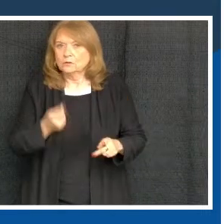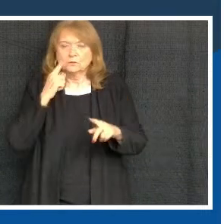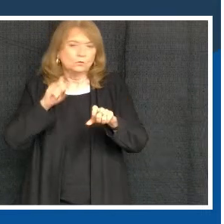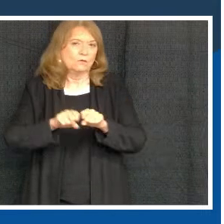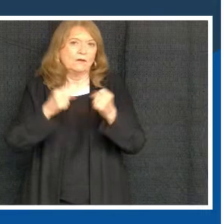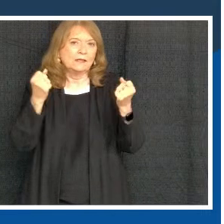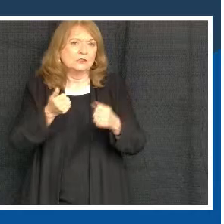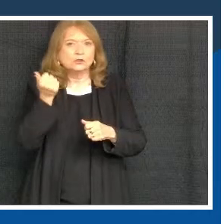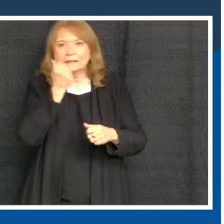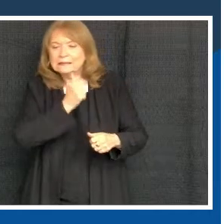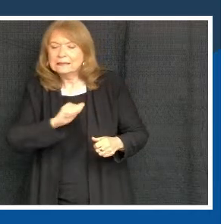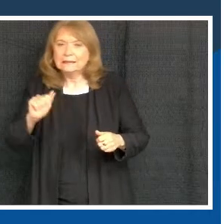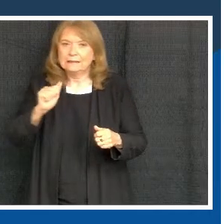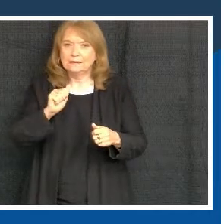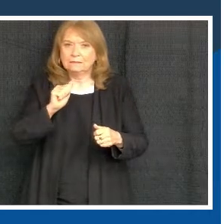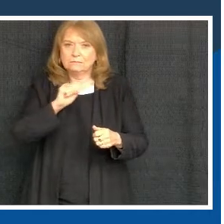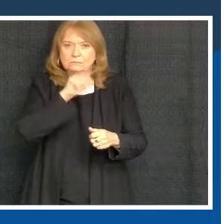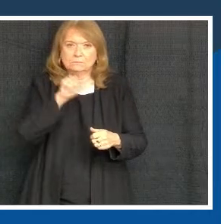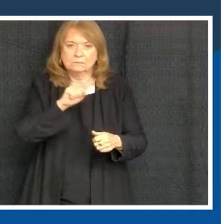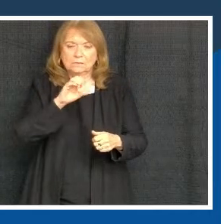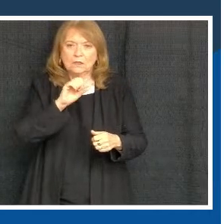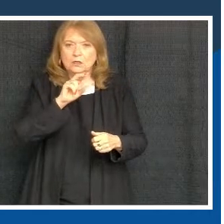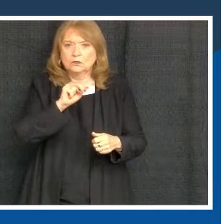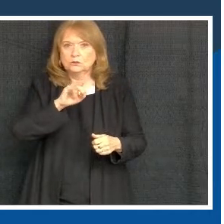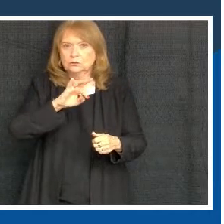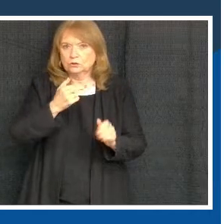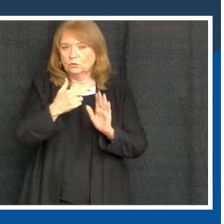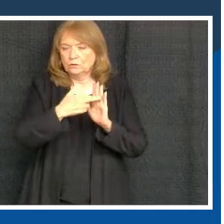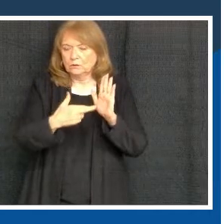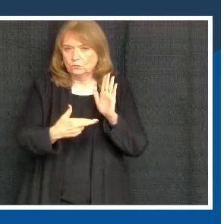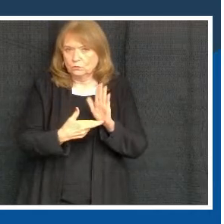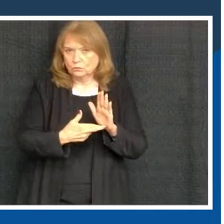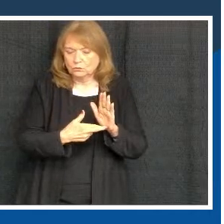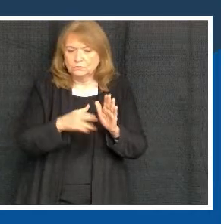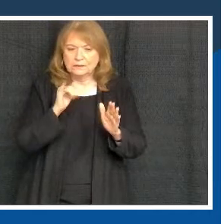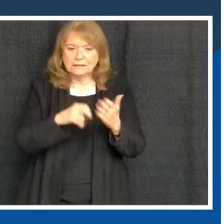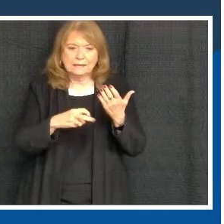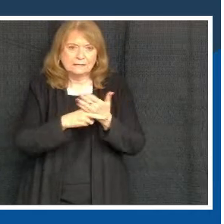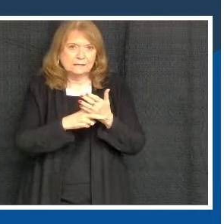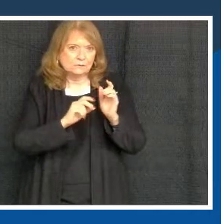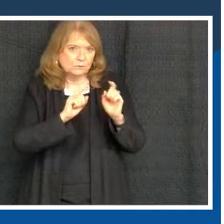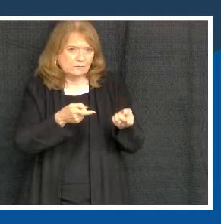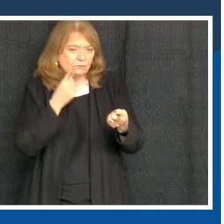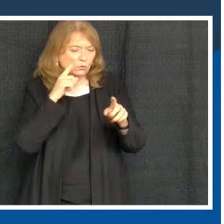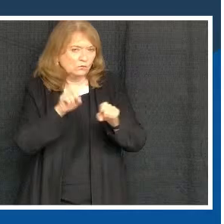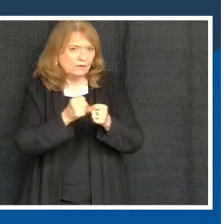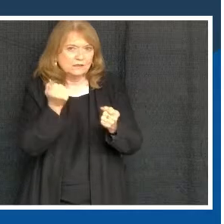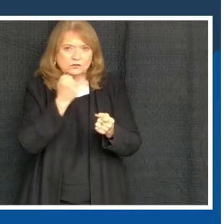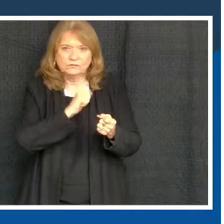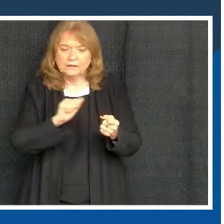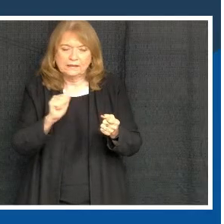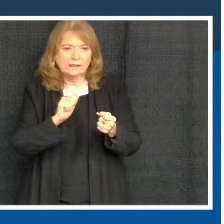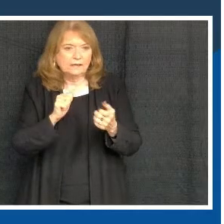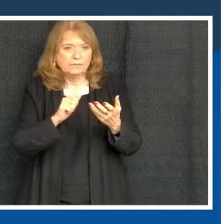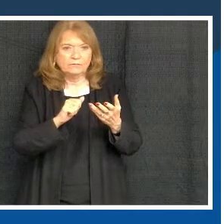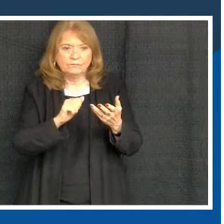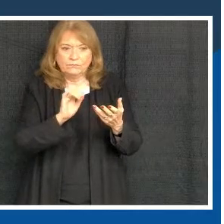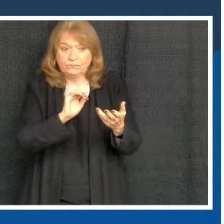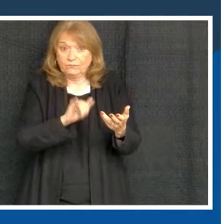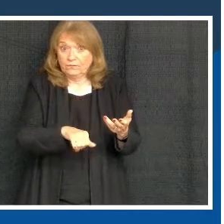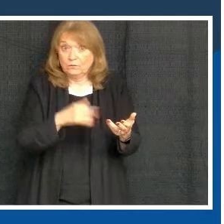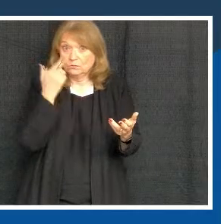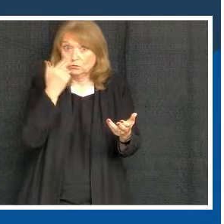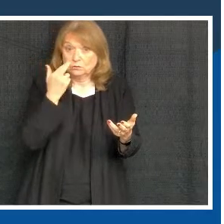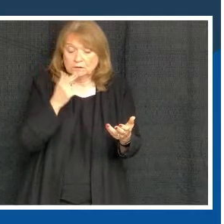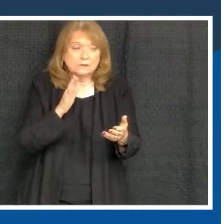any of the provisions of the zoning ordinance. Citations issued for violations of any of the provisions of the zoning ordinance shall be tried in the